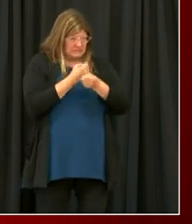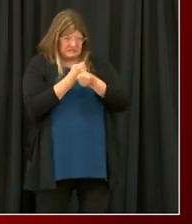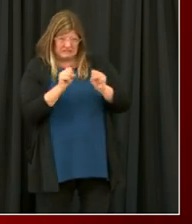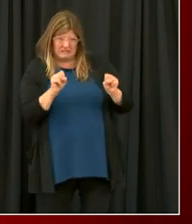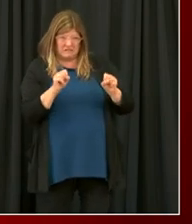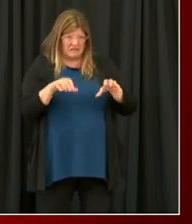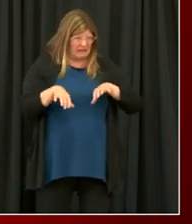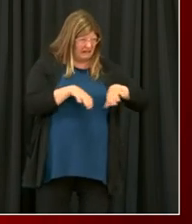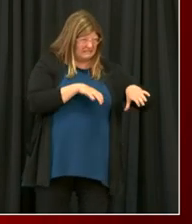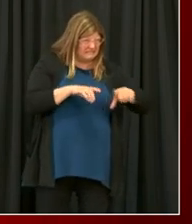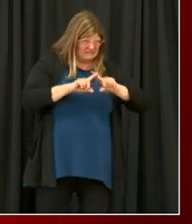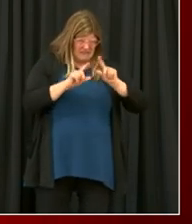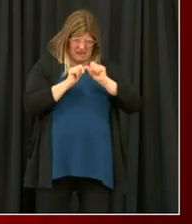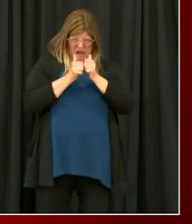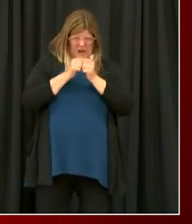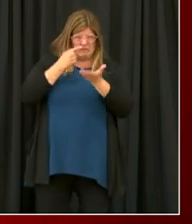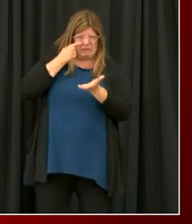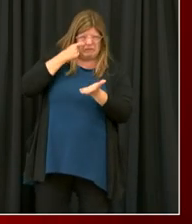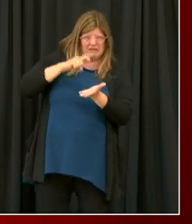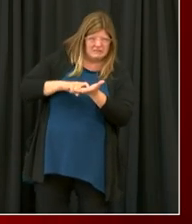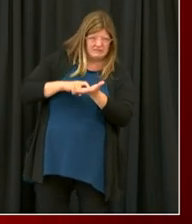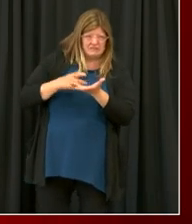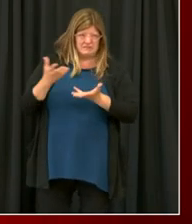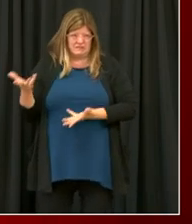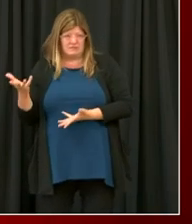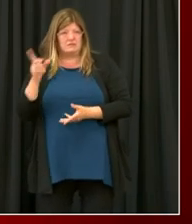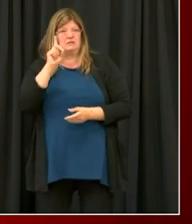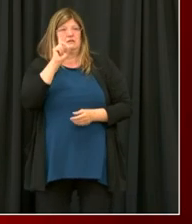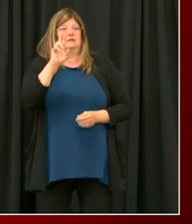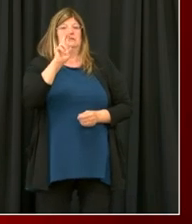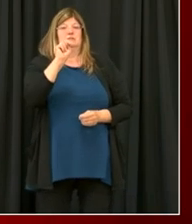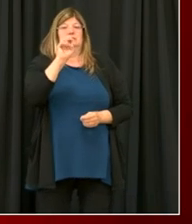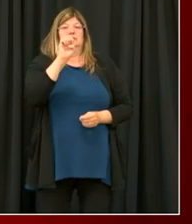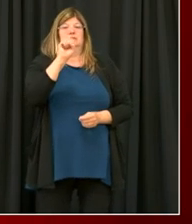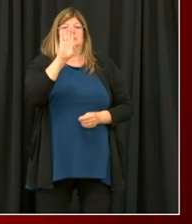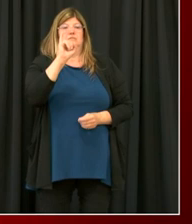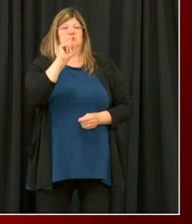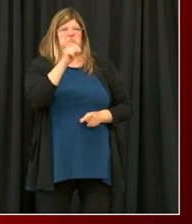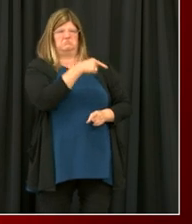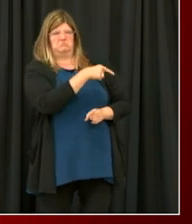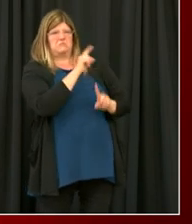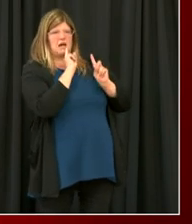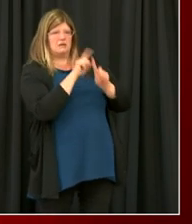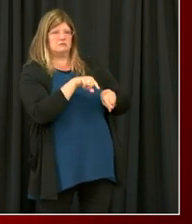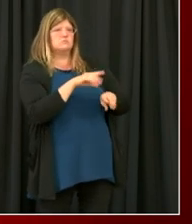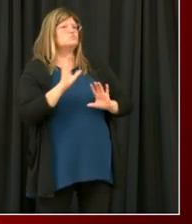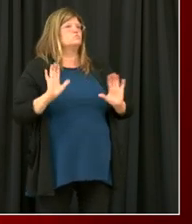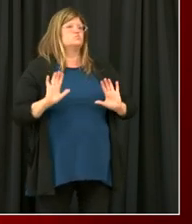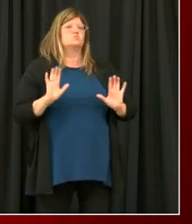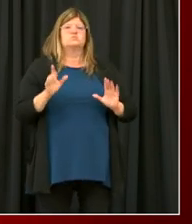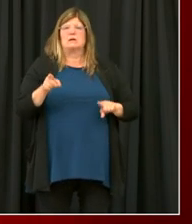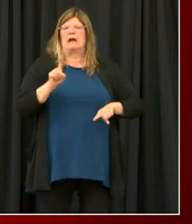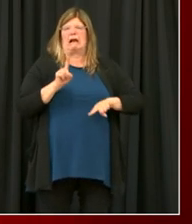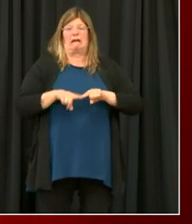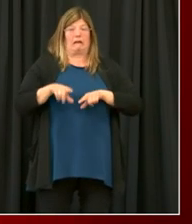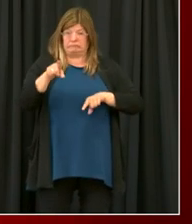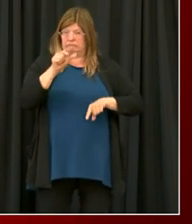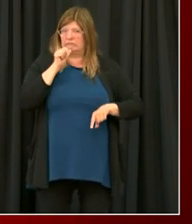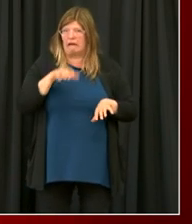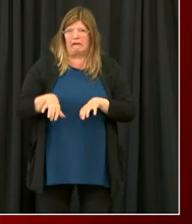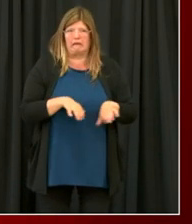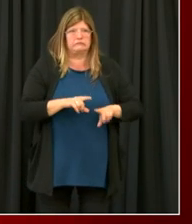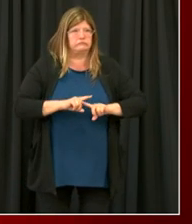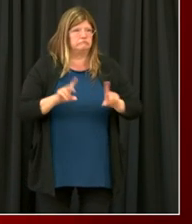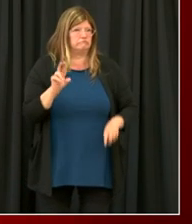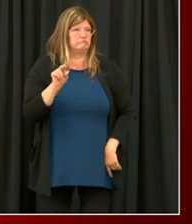than if they didn't? Dr. Nesbitt. I'll start with the last question first. No, they do not act differently if they are found